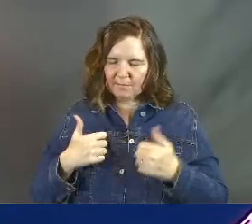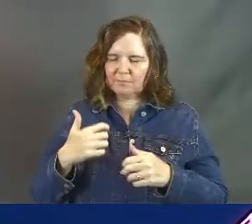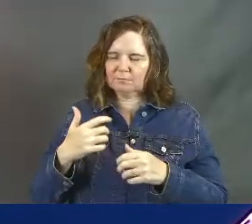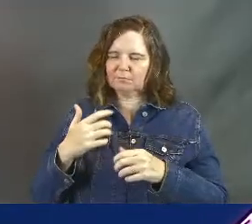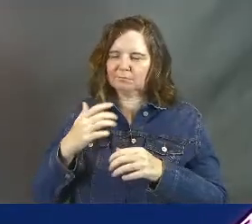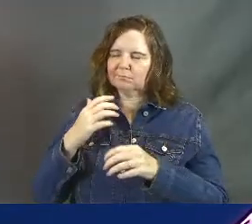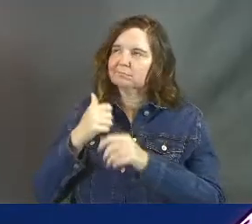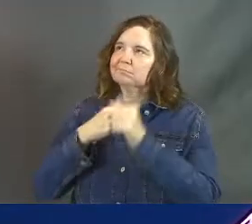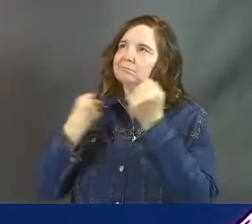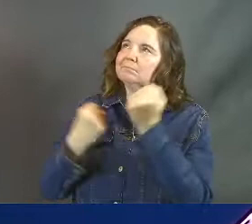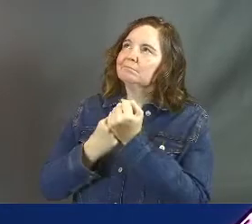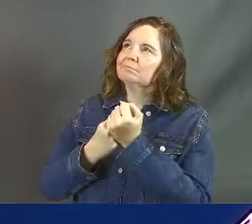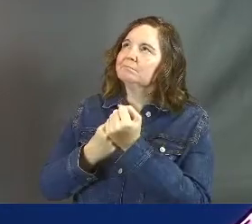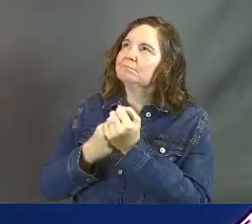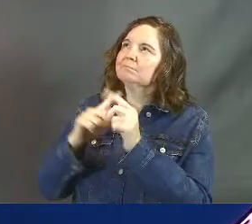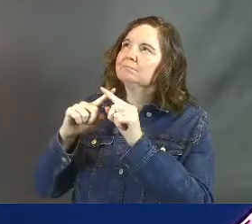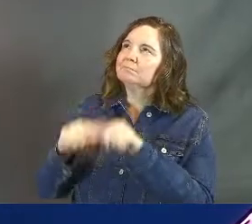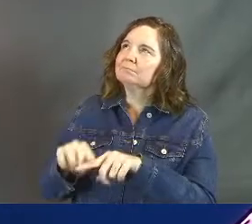on.